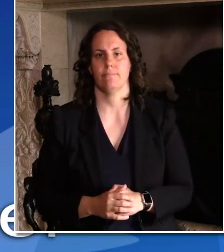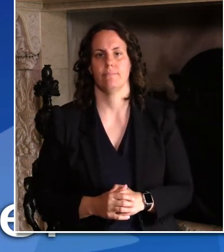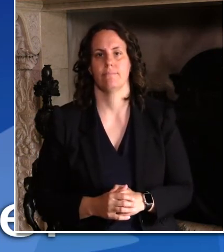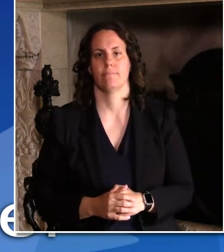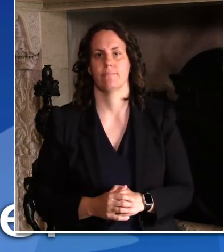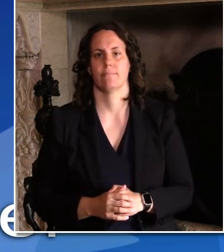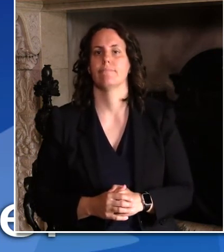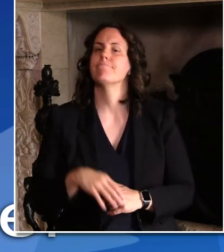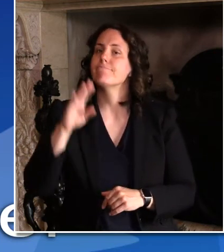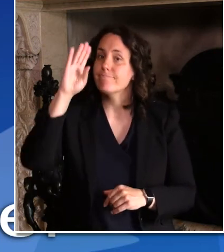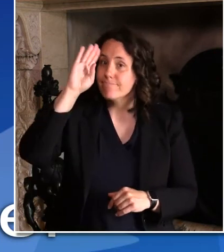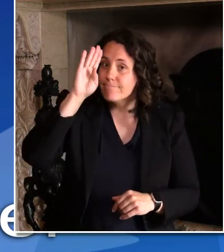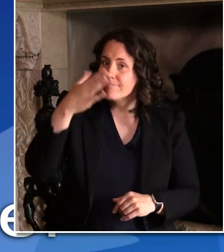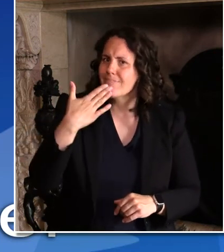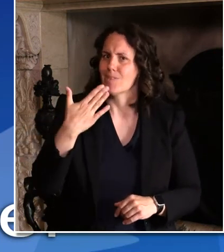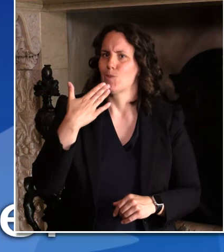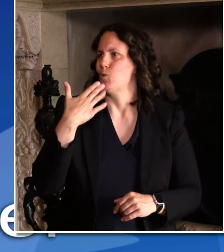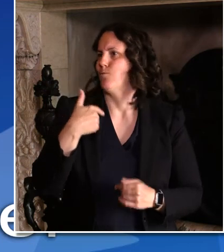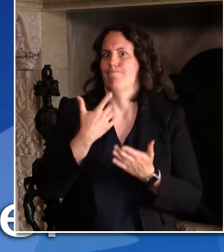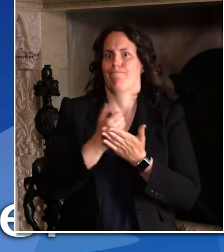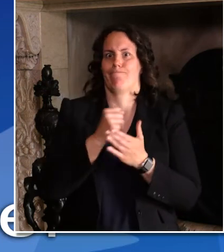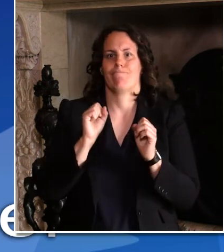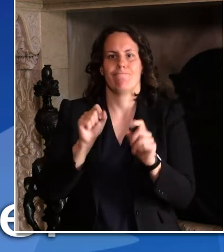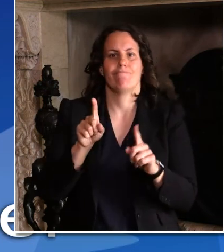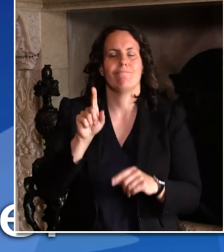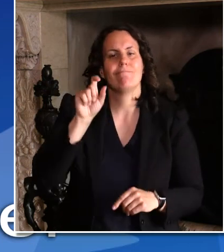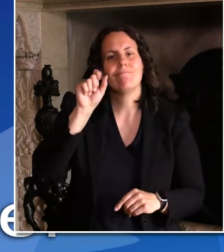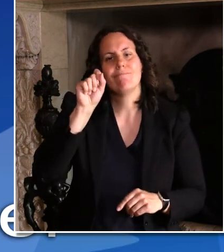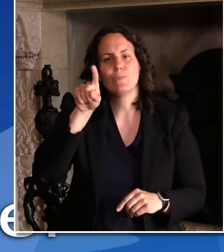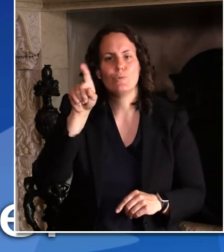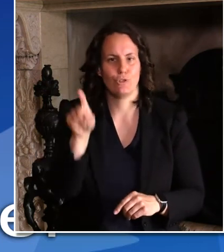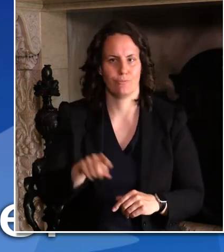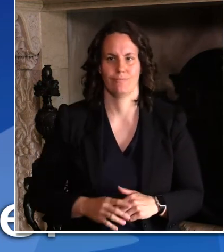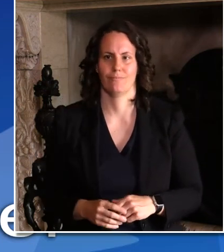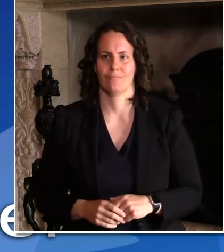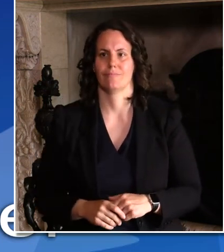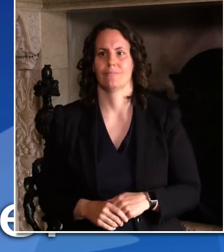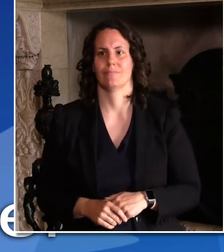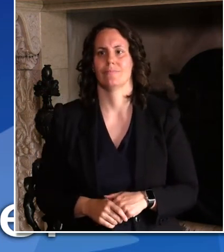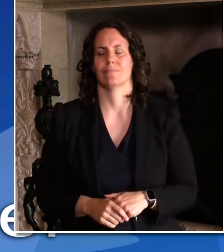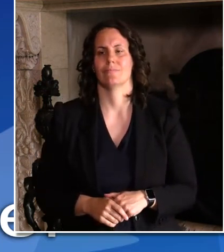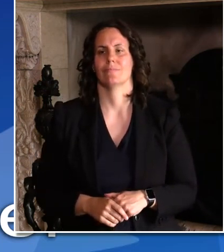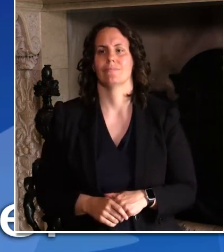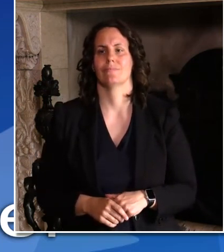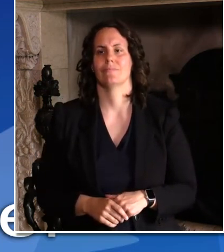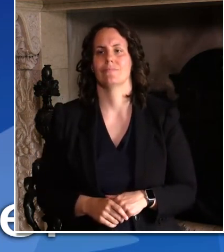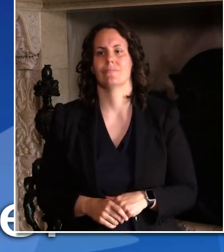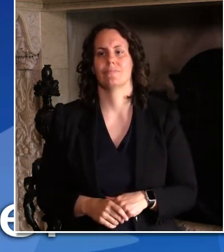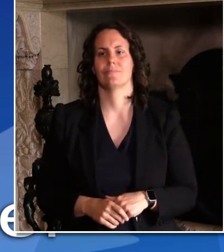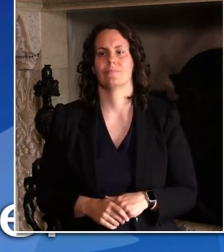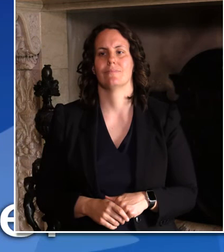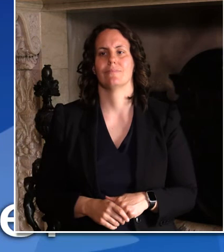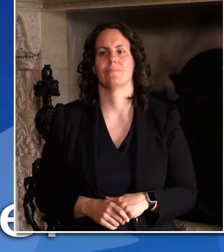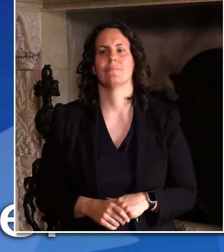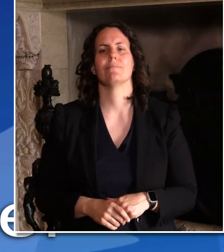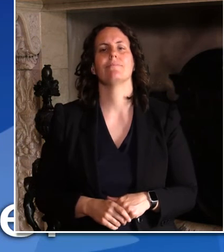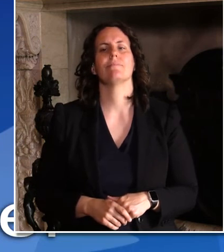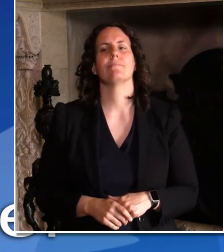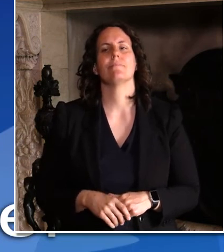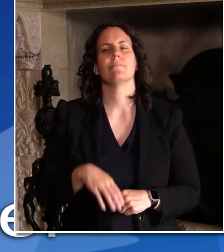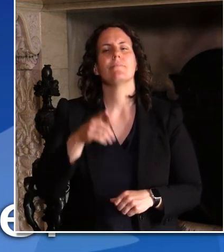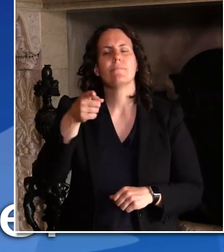Yes, thank you for taking the question and the call today. Regarding the rental assistance program that was